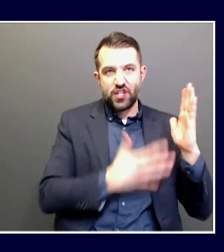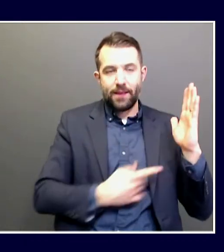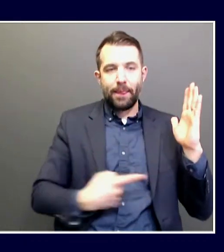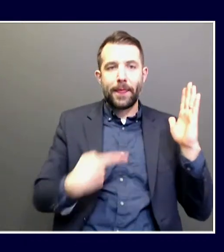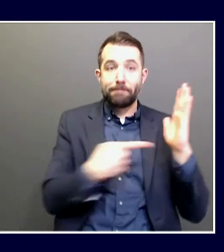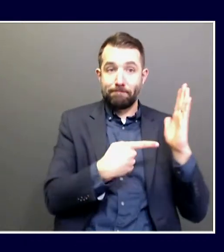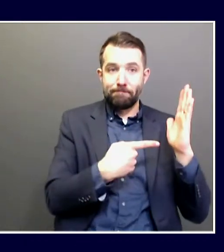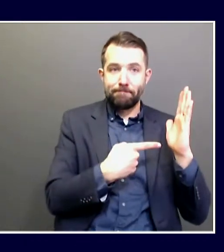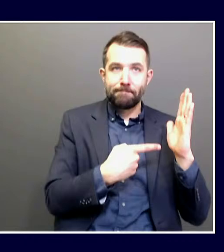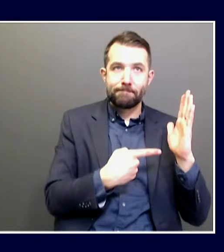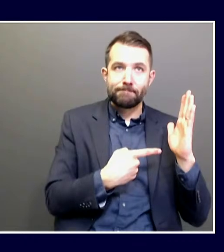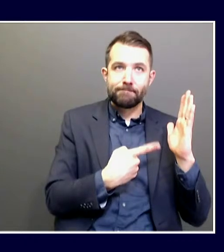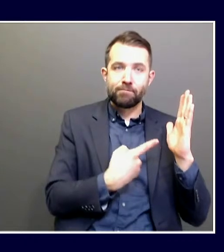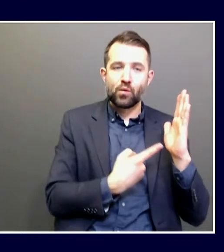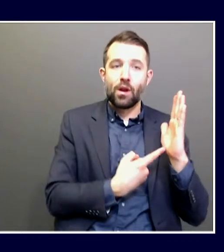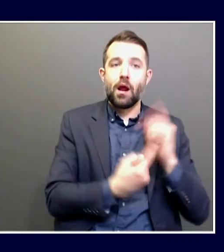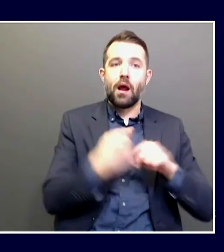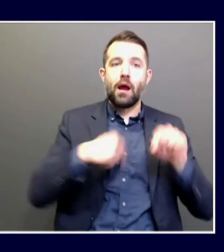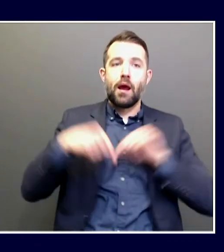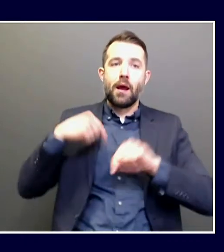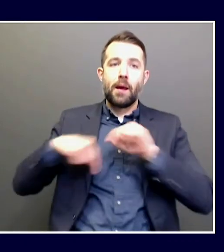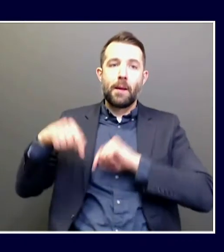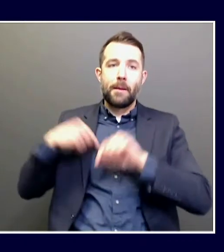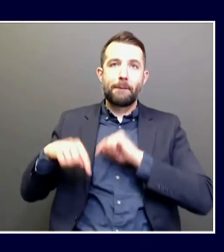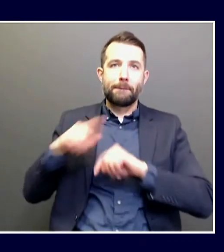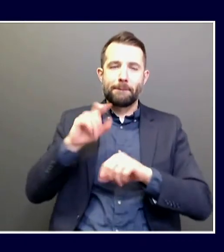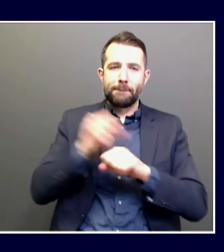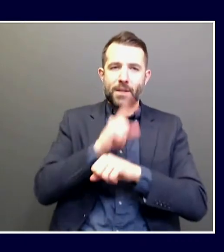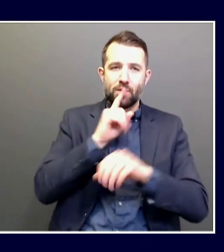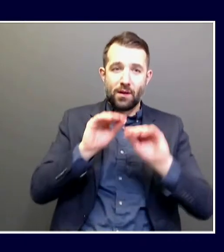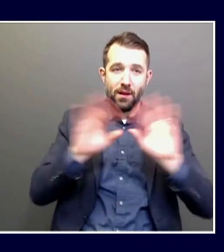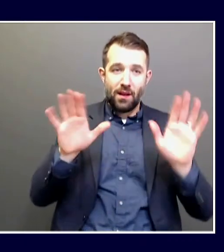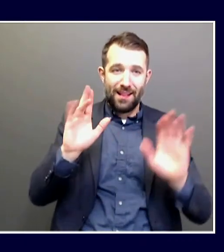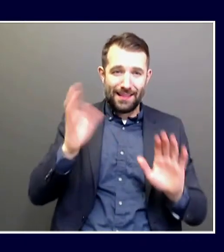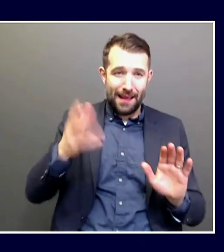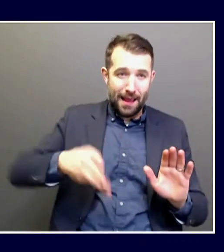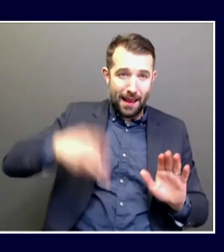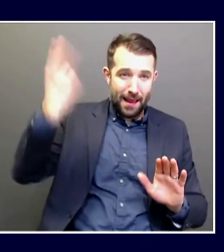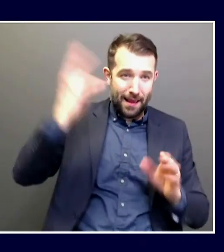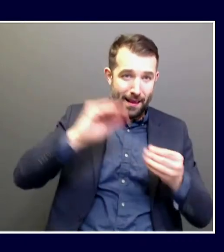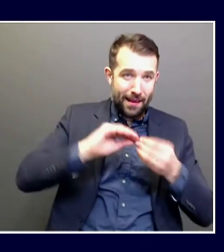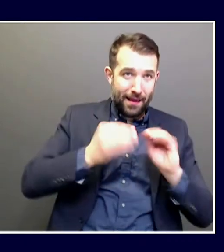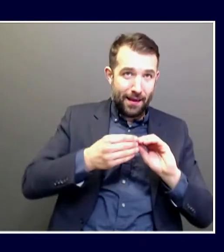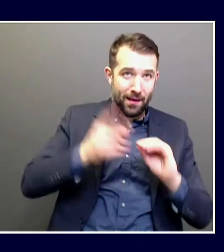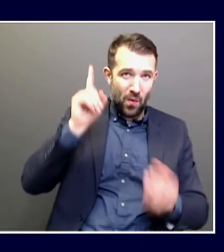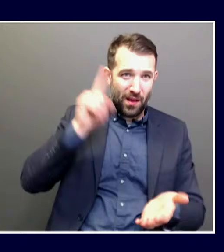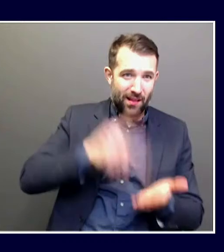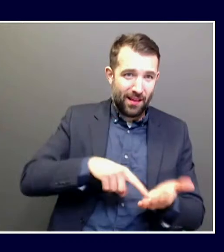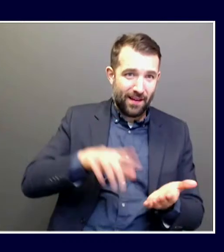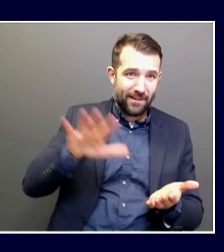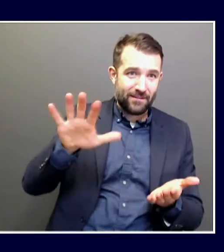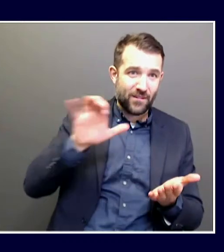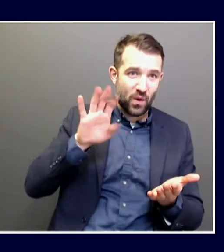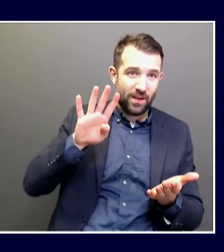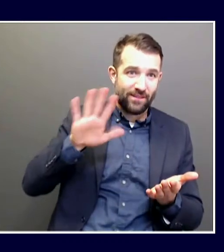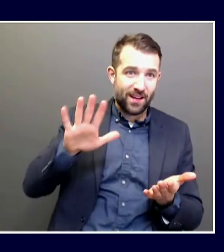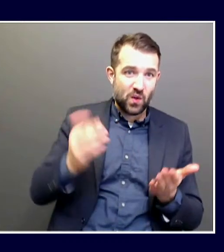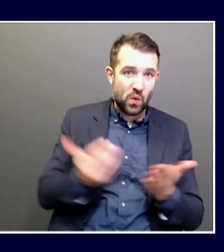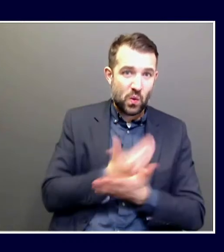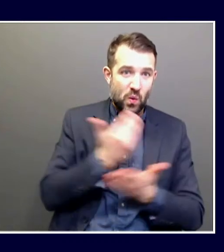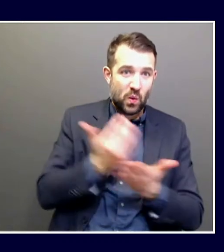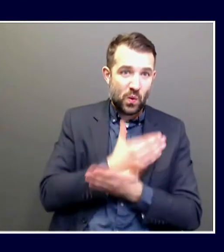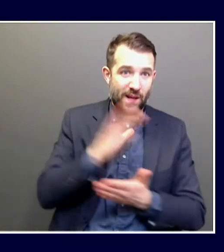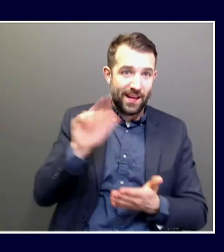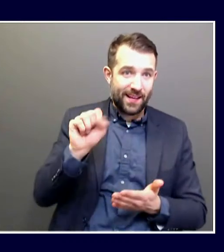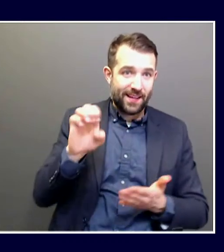earlier, because they seem to be pretty large. Even though you're only seeing 1,545 new cases today, that doesn't really tell the whole story.